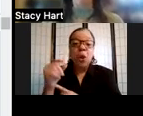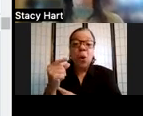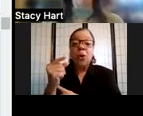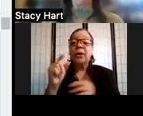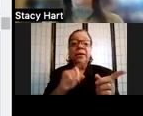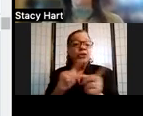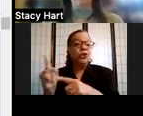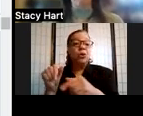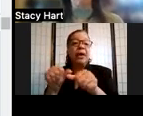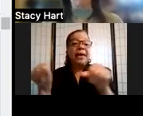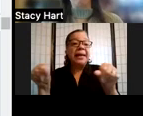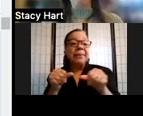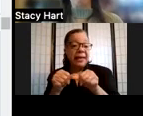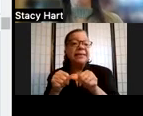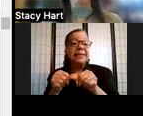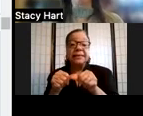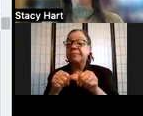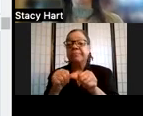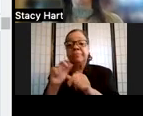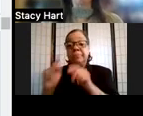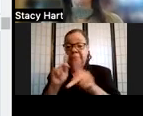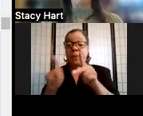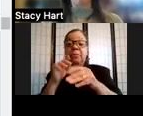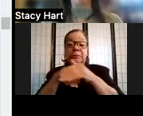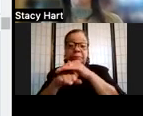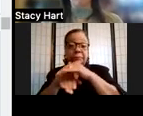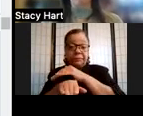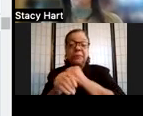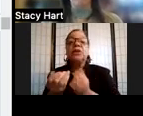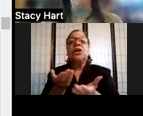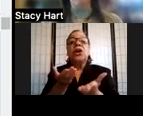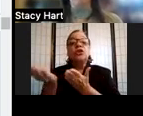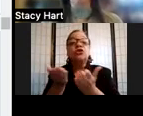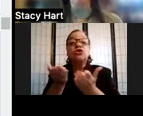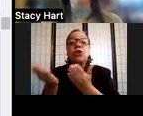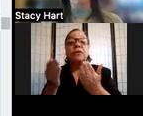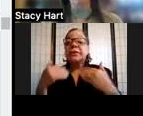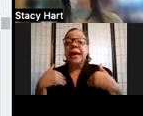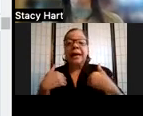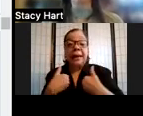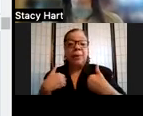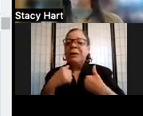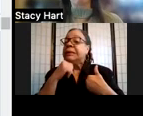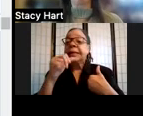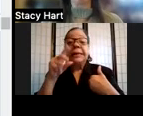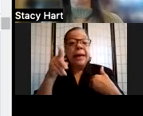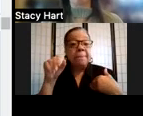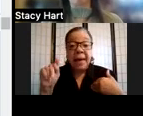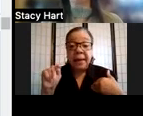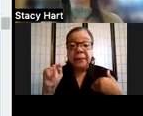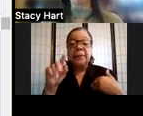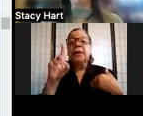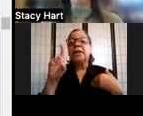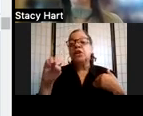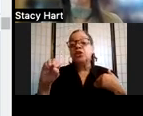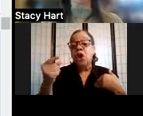the public is allowed to go. So a service animal is not a pet. A service animal is a dog that